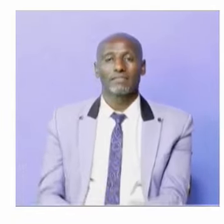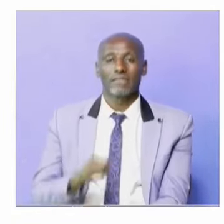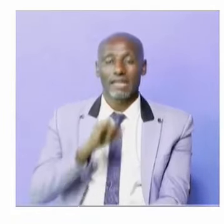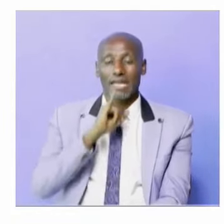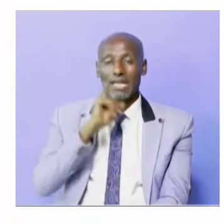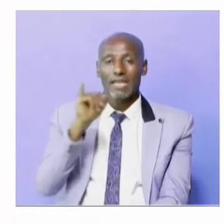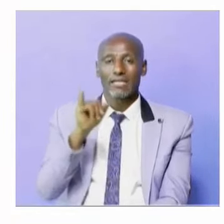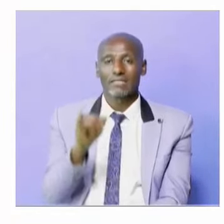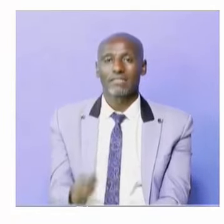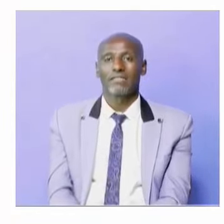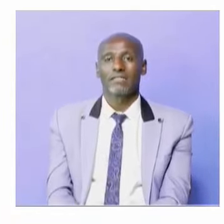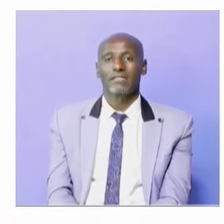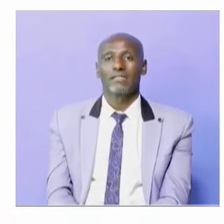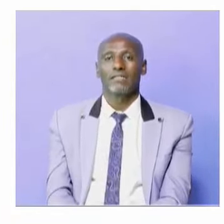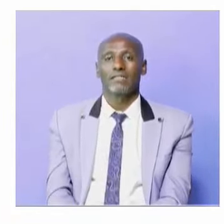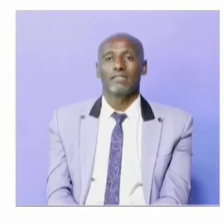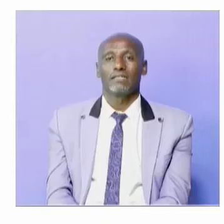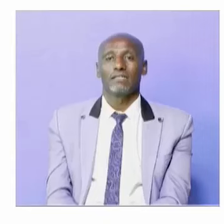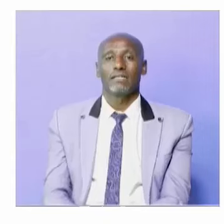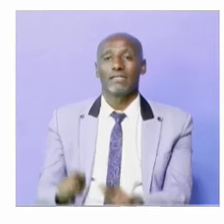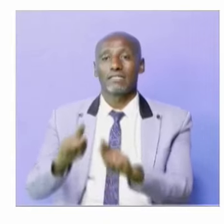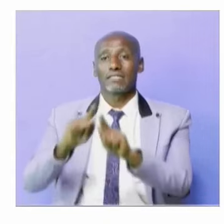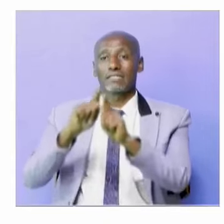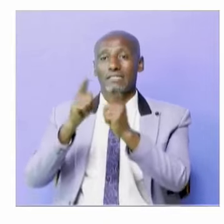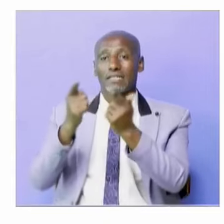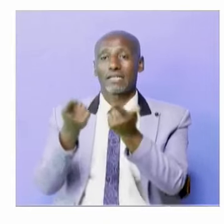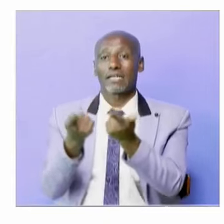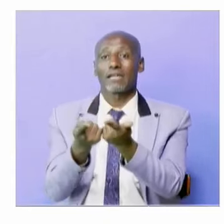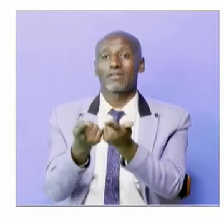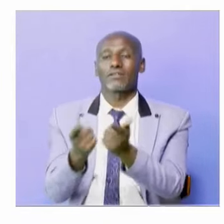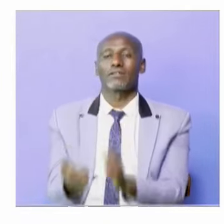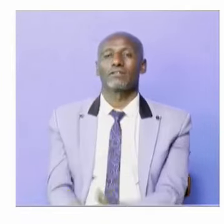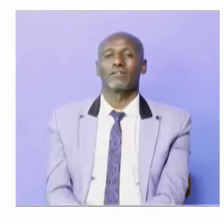what is his grade?